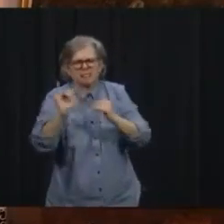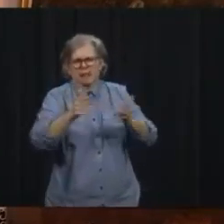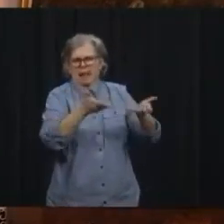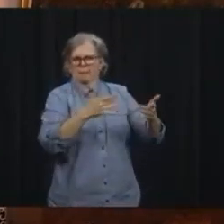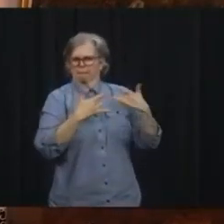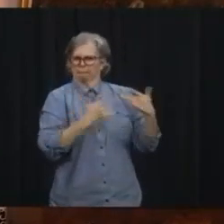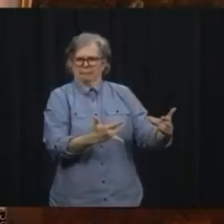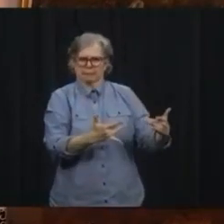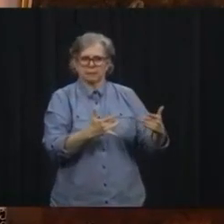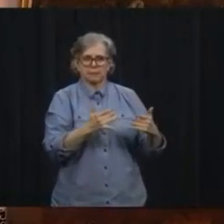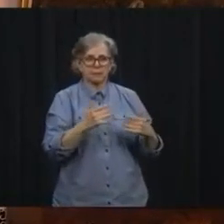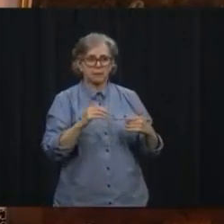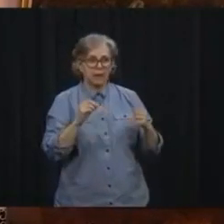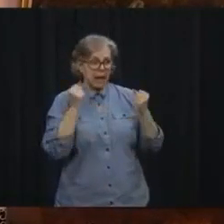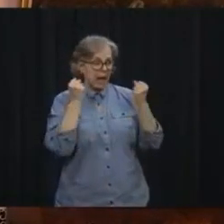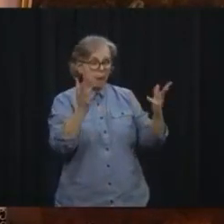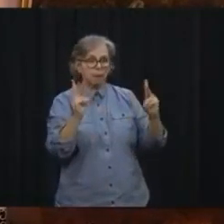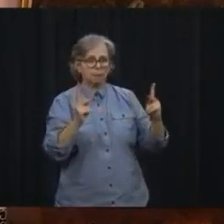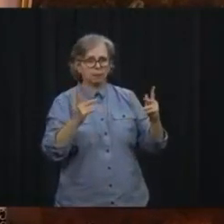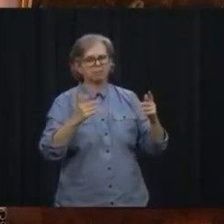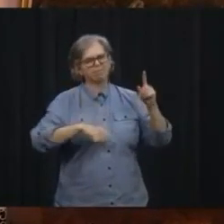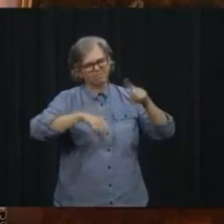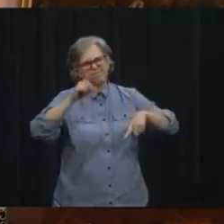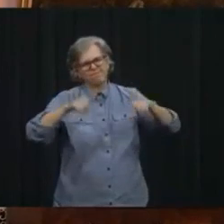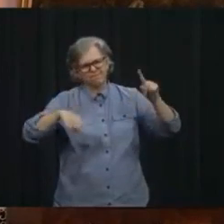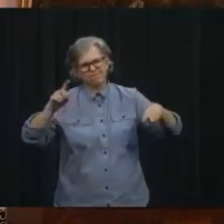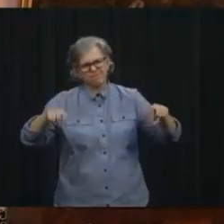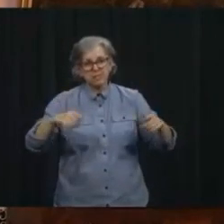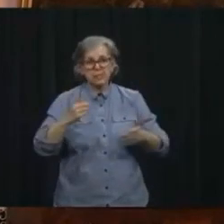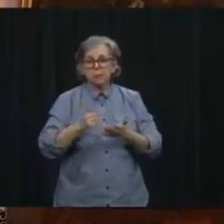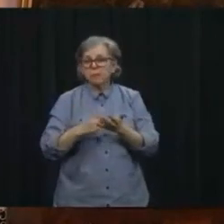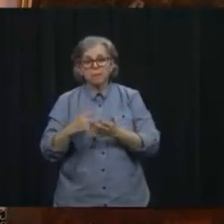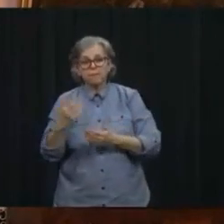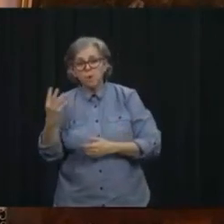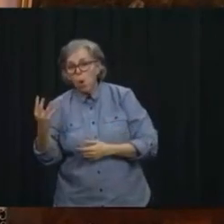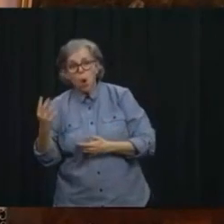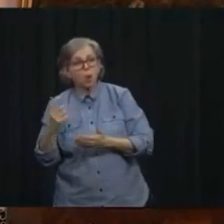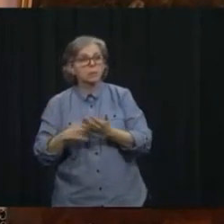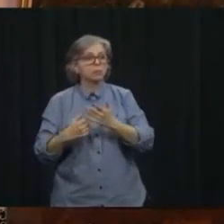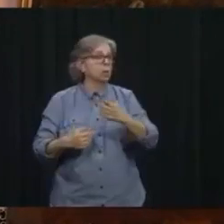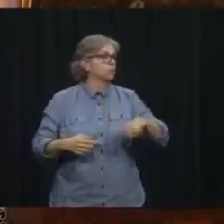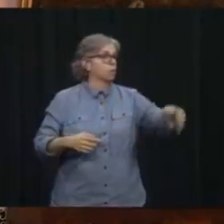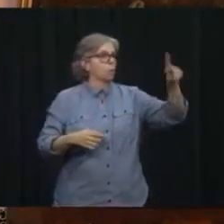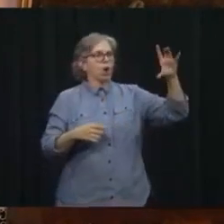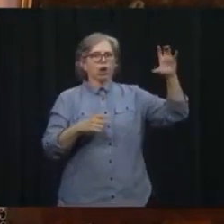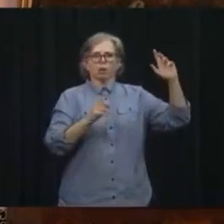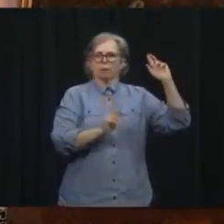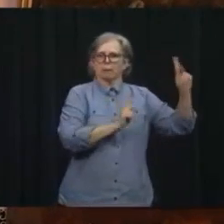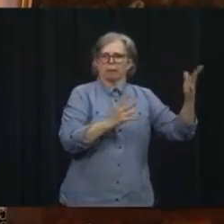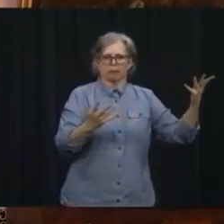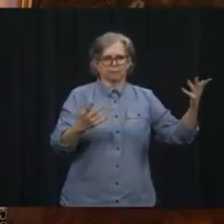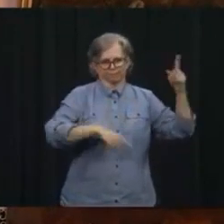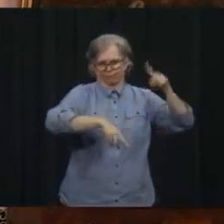closes adult day services across Ohio, with the exception of settings of 10 people or less. Across Ohio, over